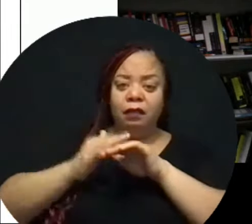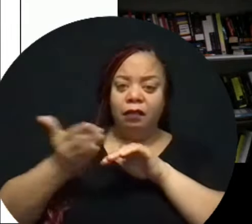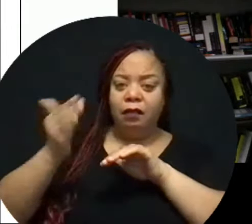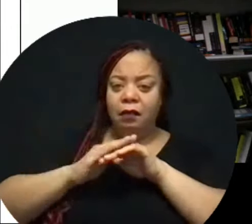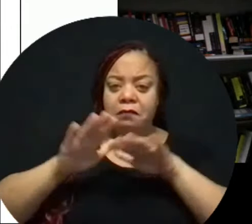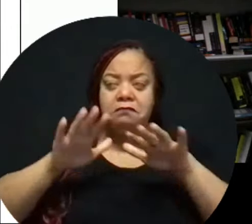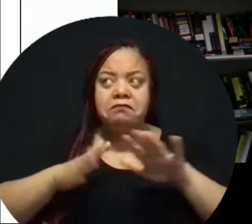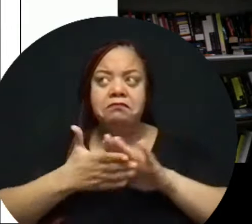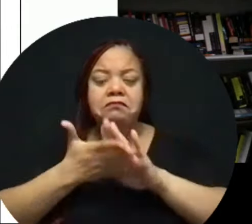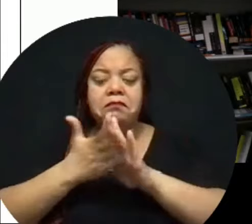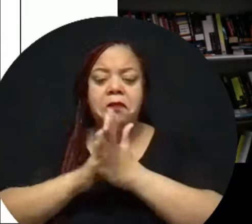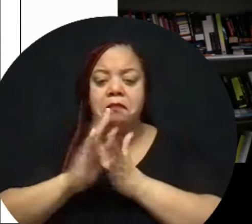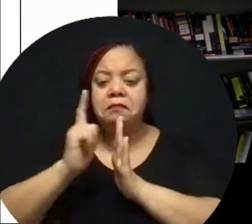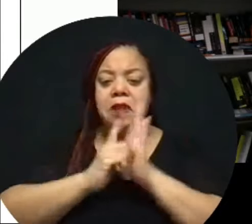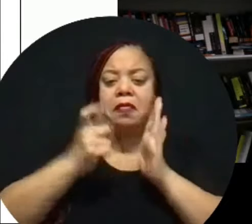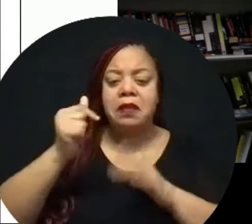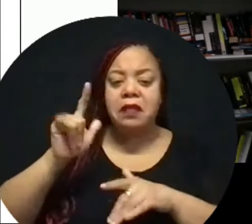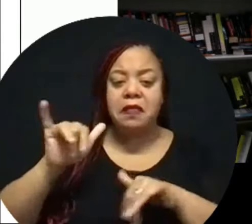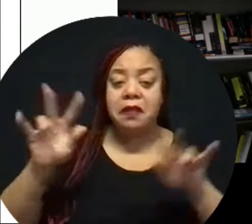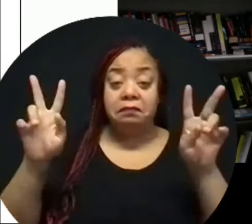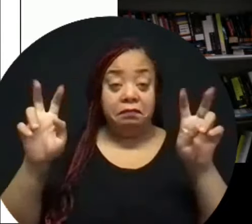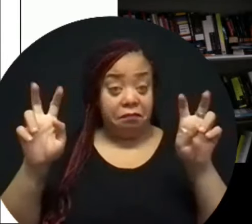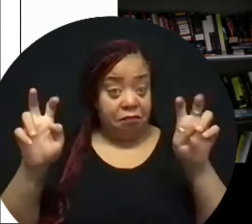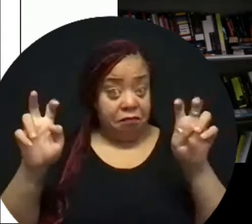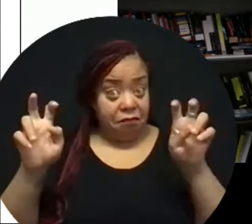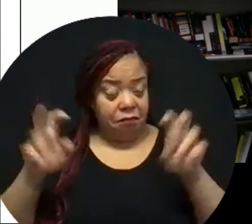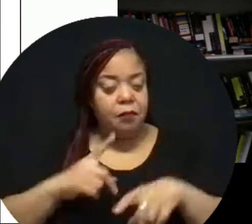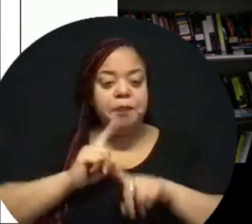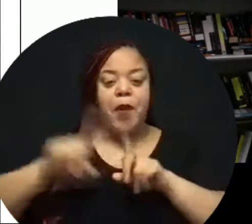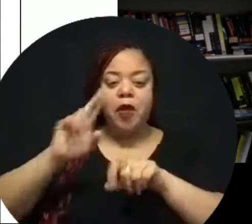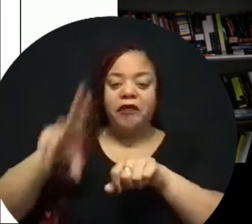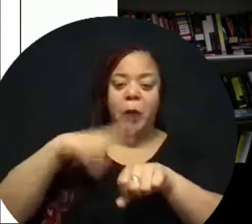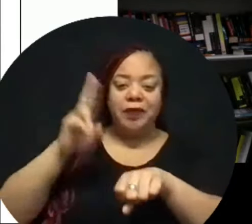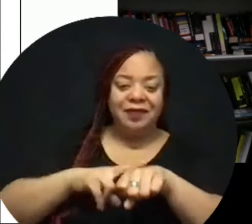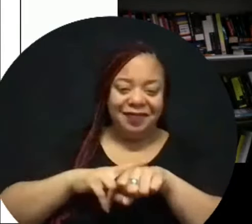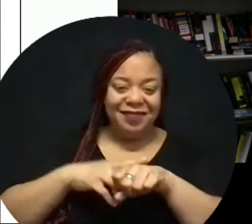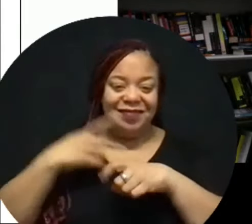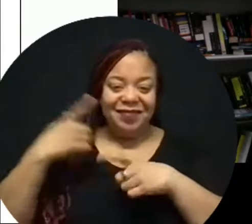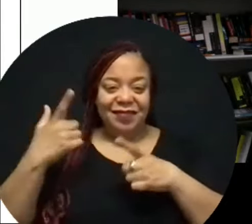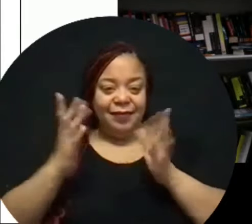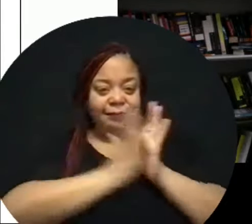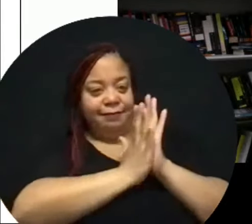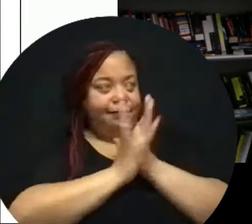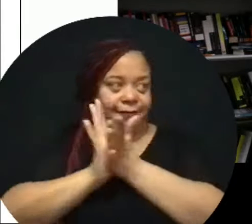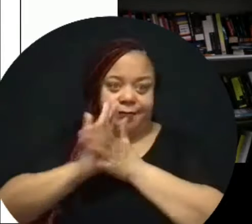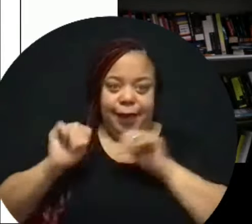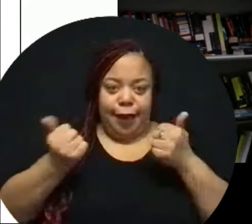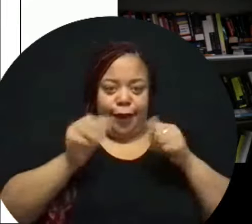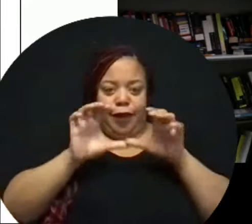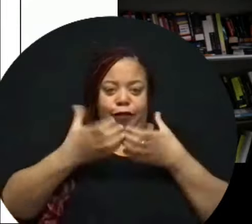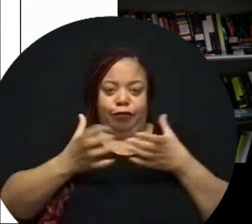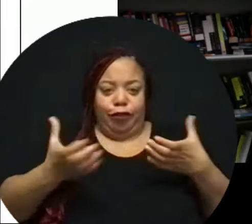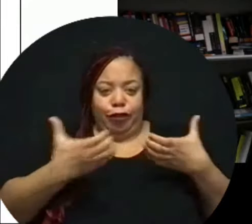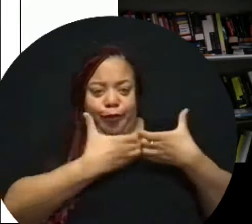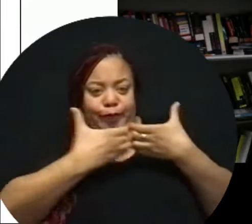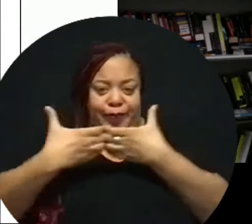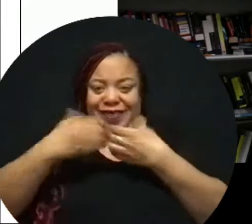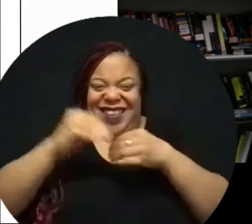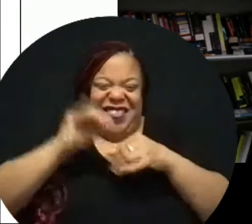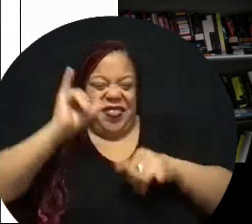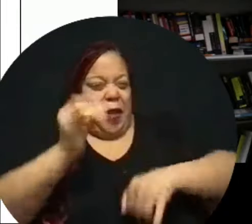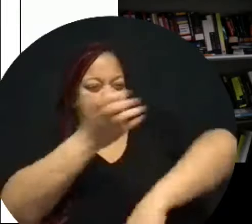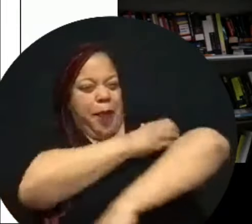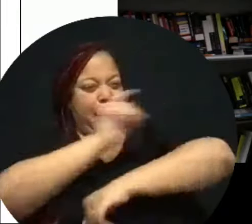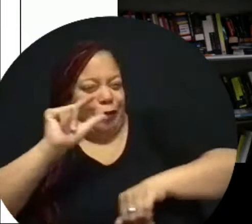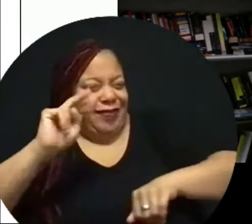in the Powhatan Confederacy. But plantations in the 17th and 18th century, like in this area, really depended on hunger. Right?